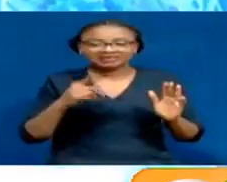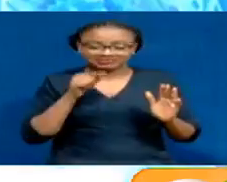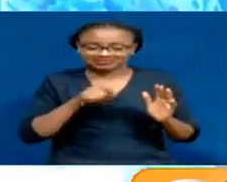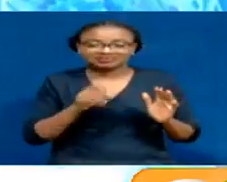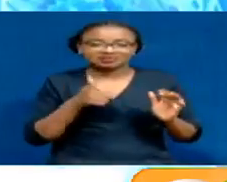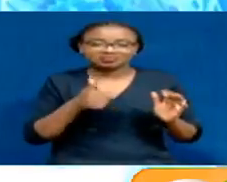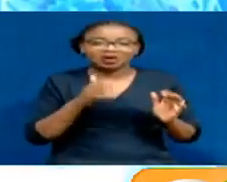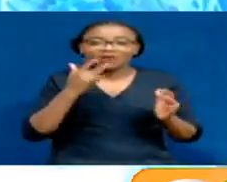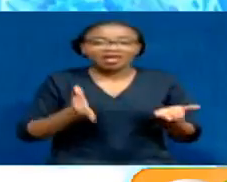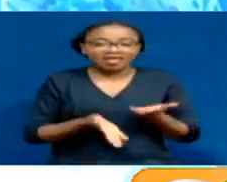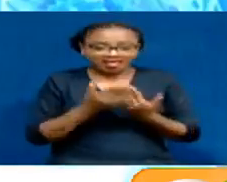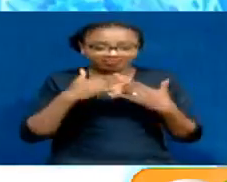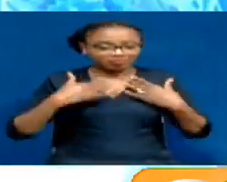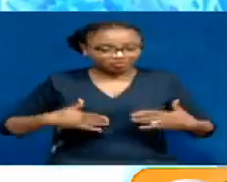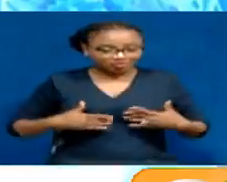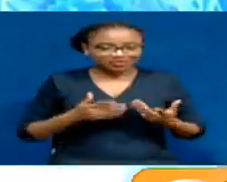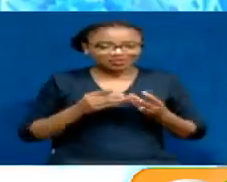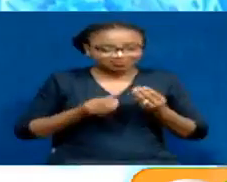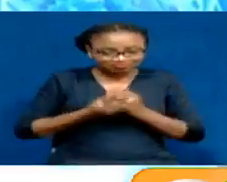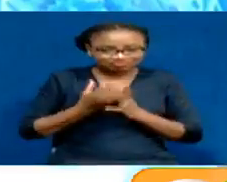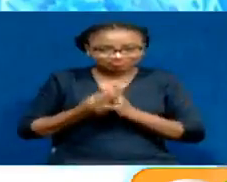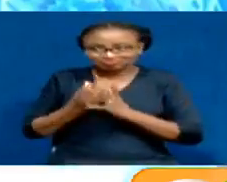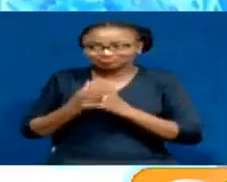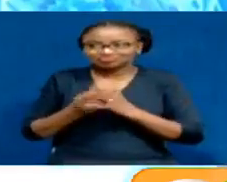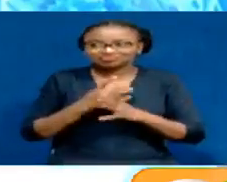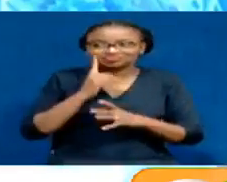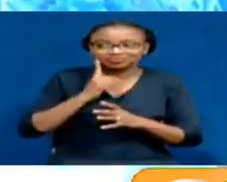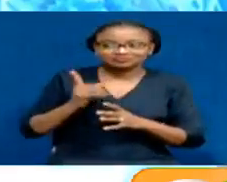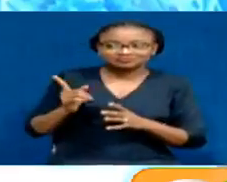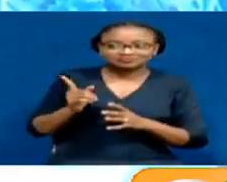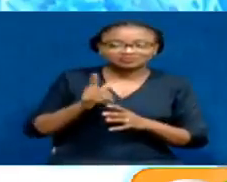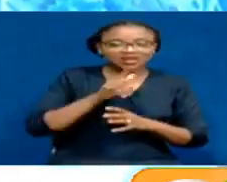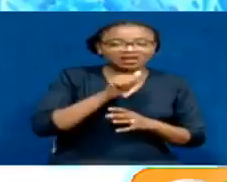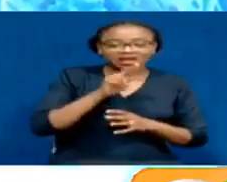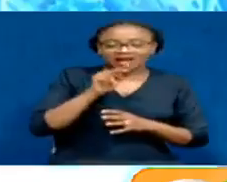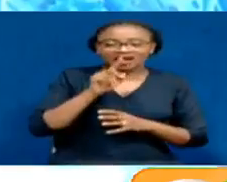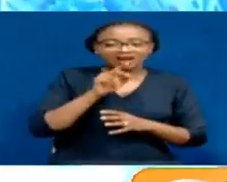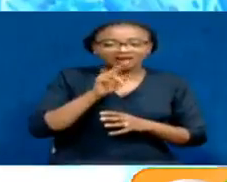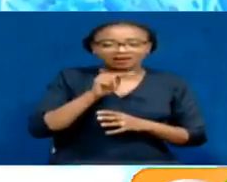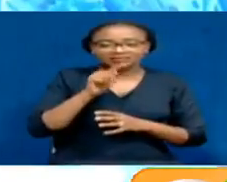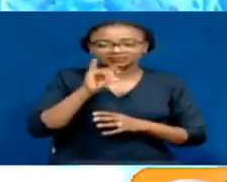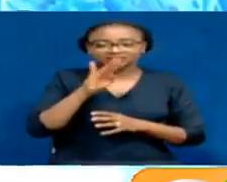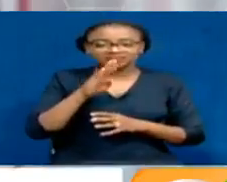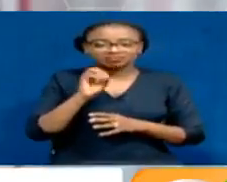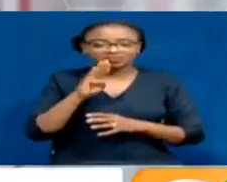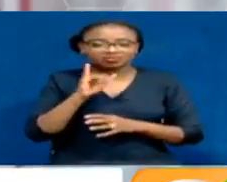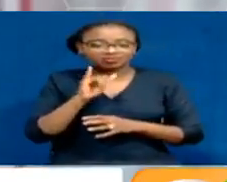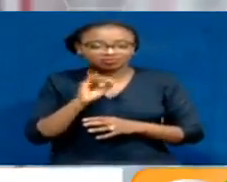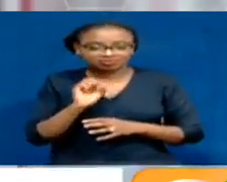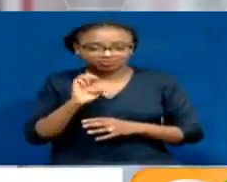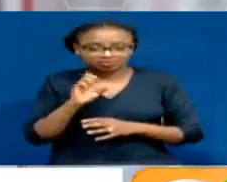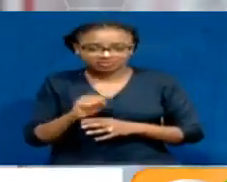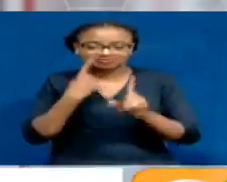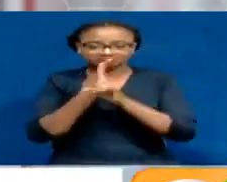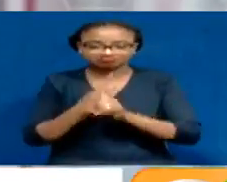beneficial, resulting in an increased antibody titer or concentration and enhanced immune response after the second dose.